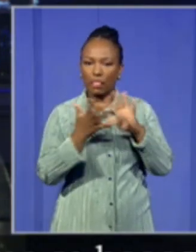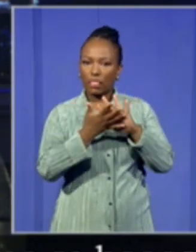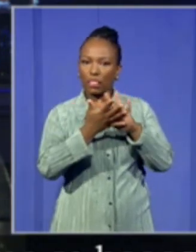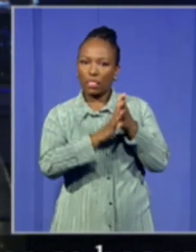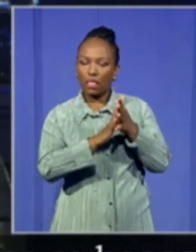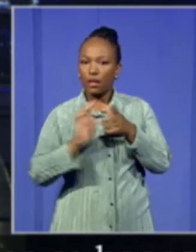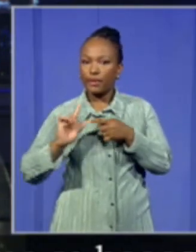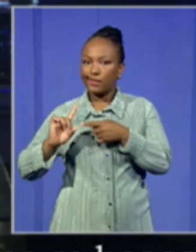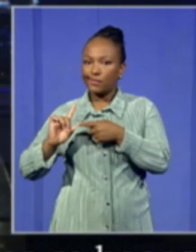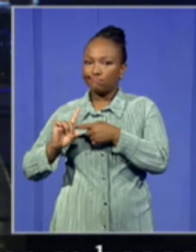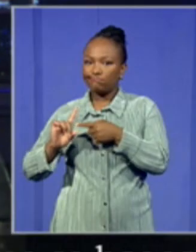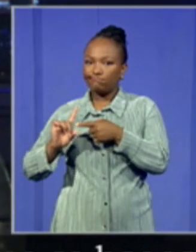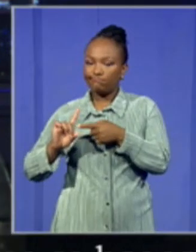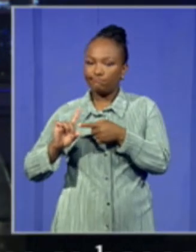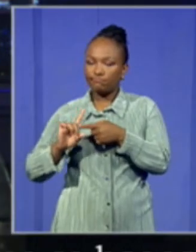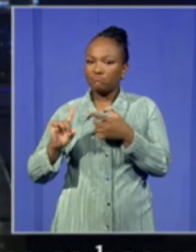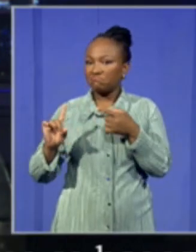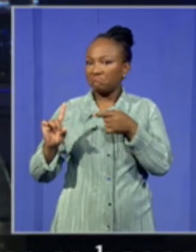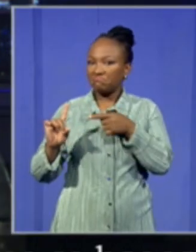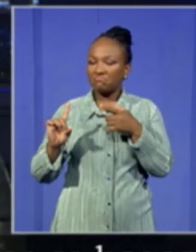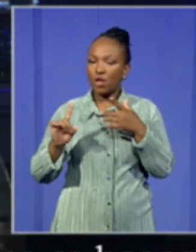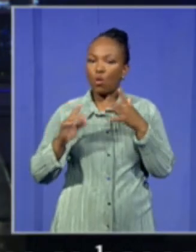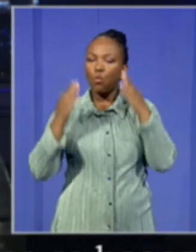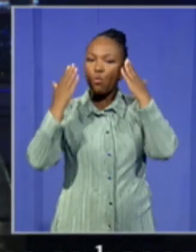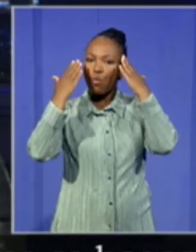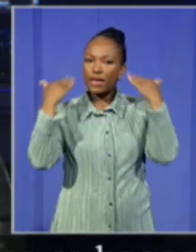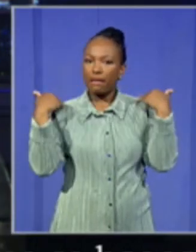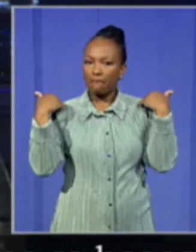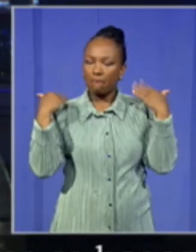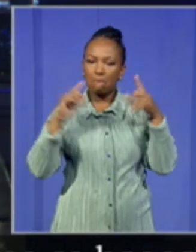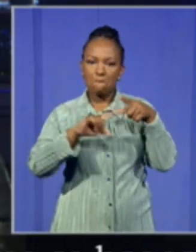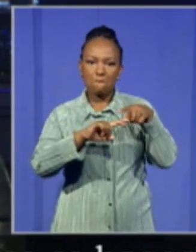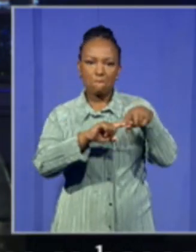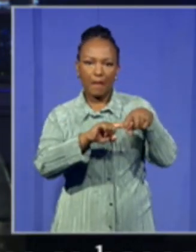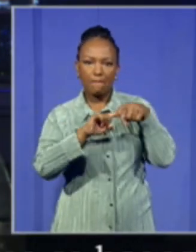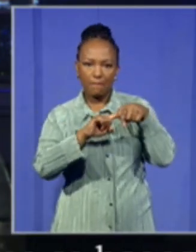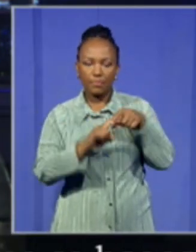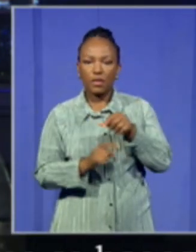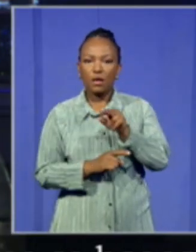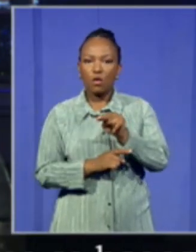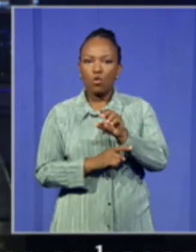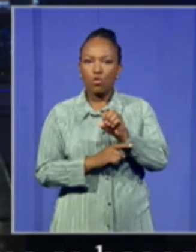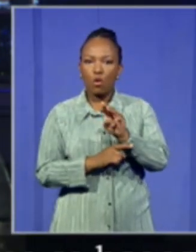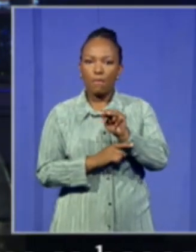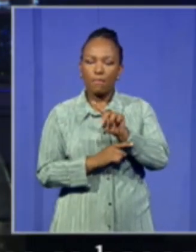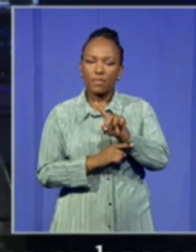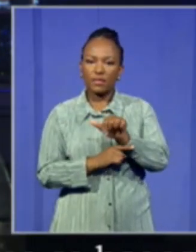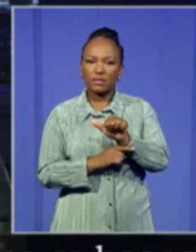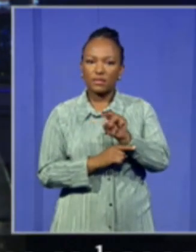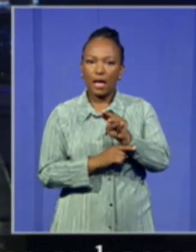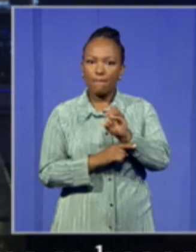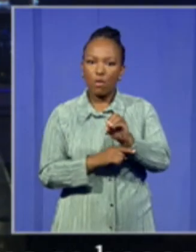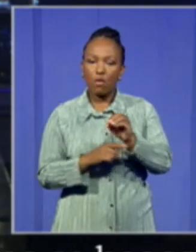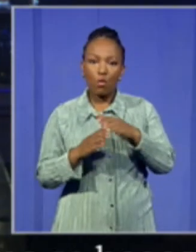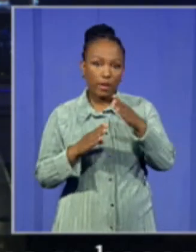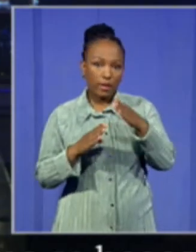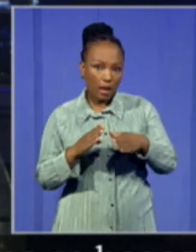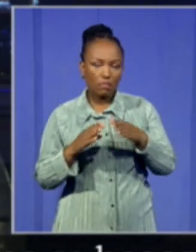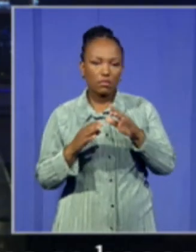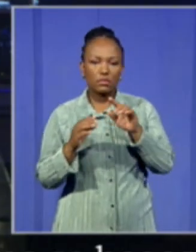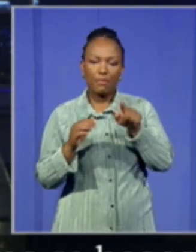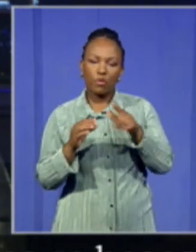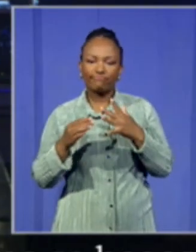kgosi Misuzulu ka Zwelithini a emise lenyalo la gagwe le Nomza Momieni le le neng le tshwanetse go tswelela mo bokhutlong jono jwa